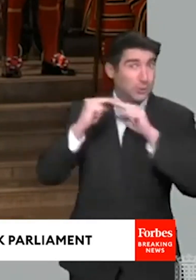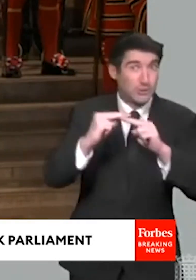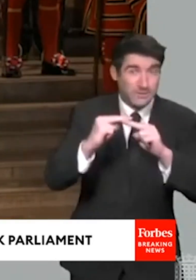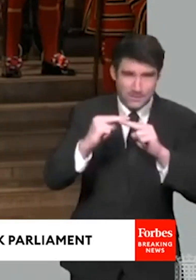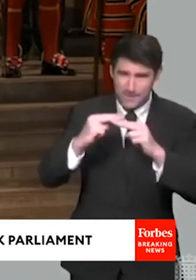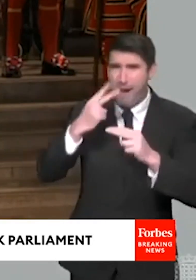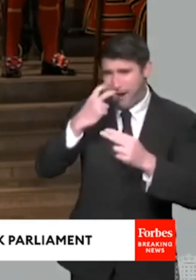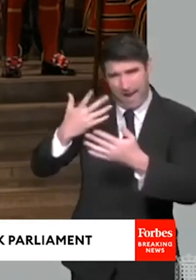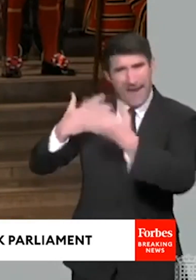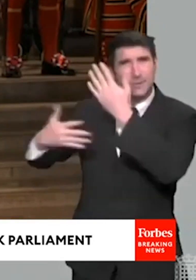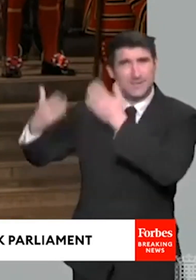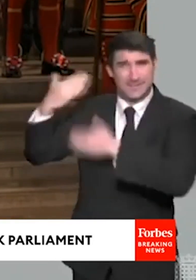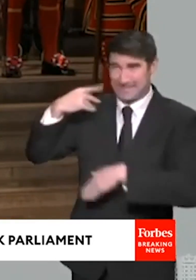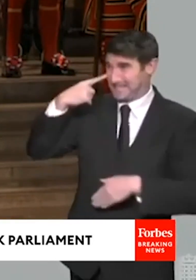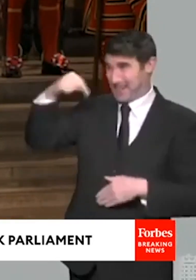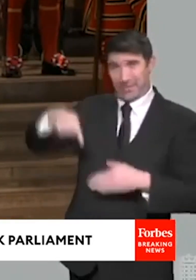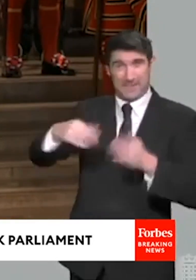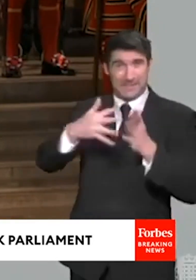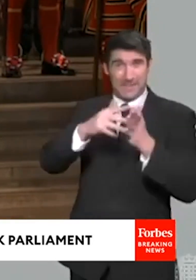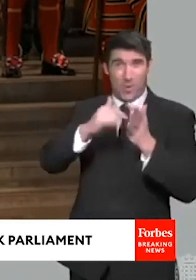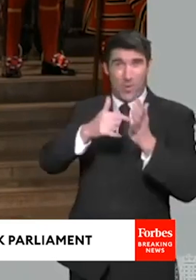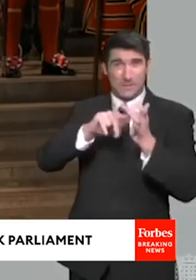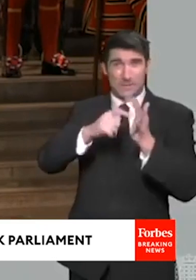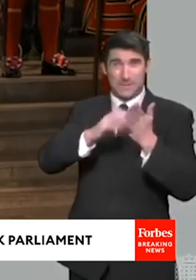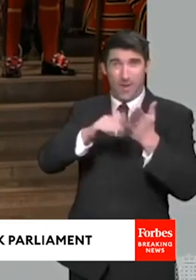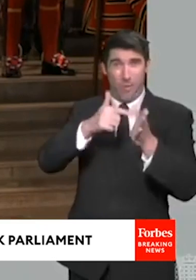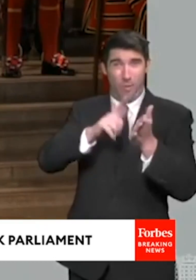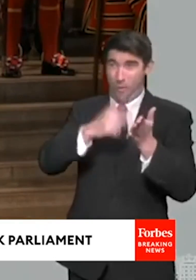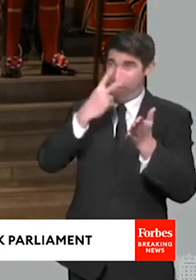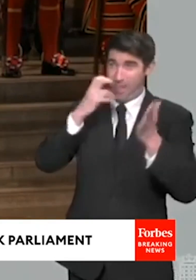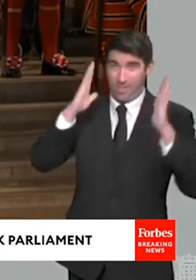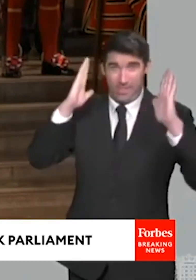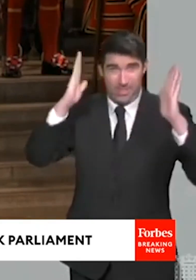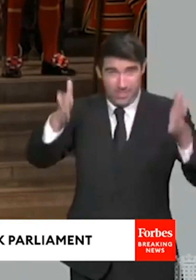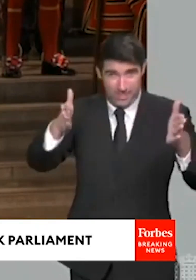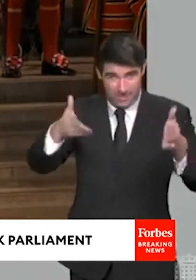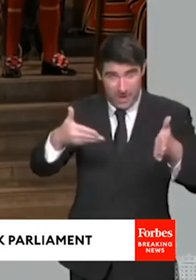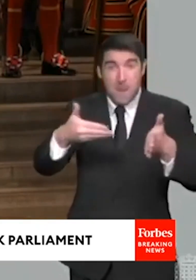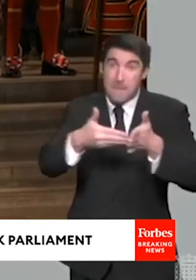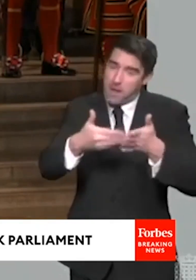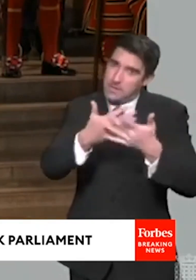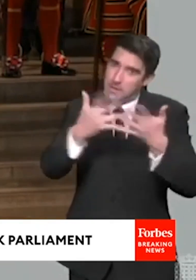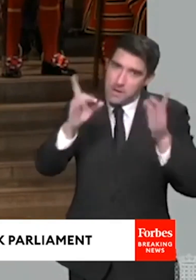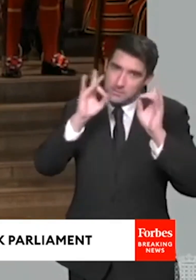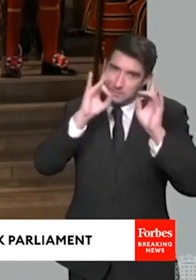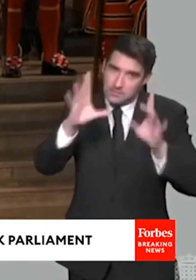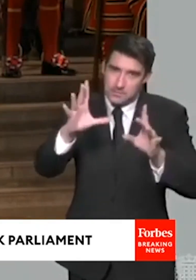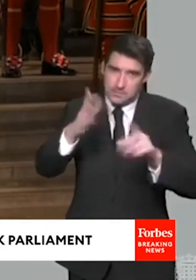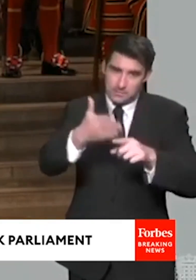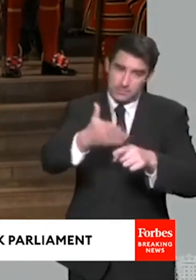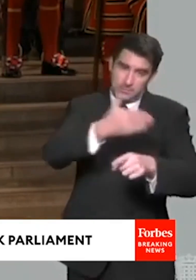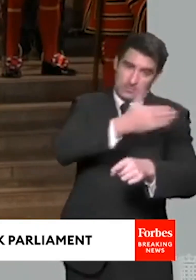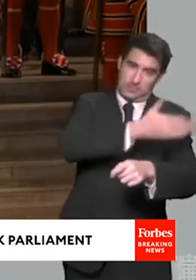hall, and the reminders of medieval predecessors of the office to which I have been called,